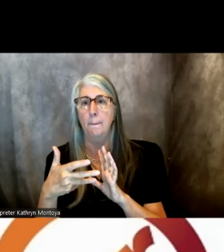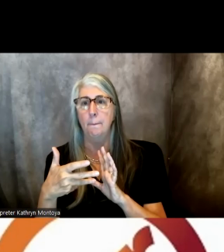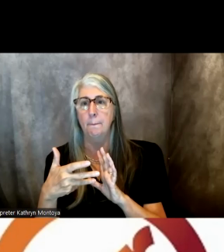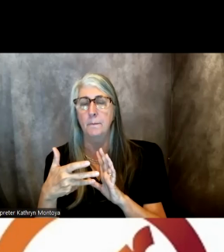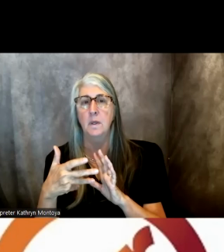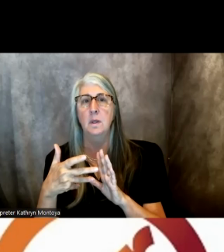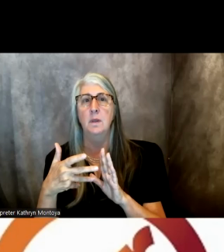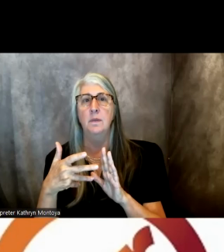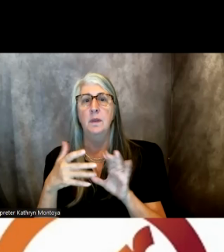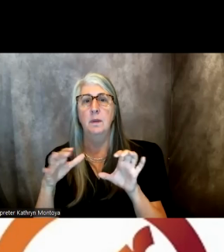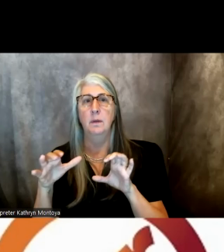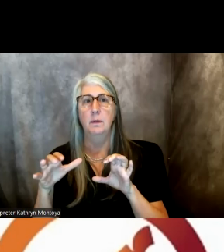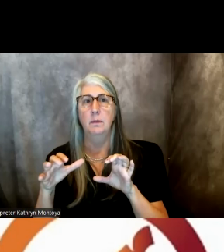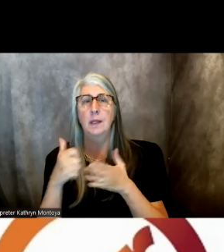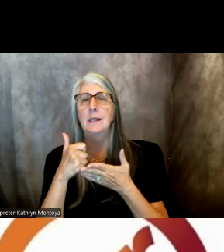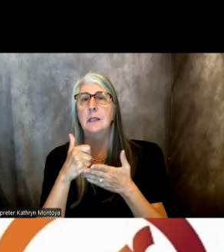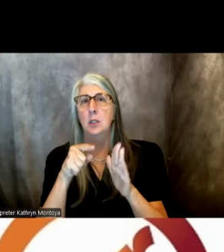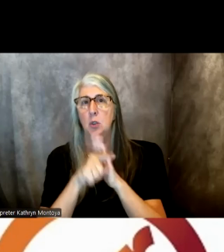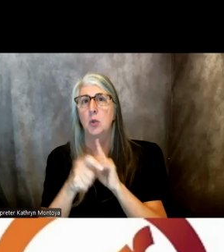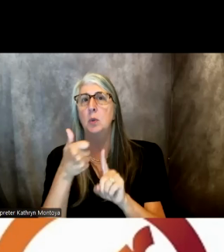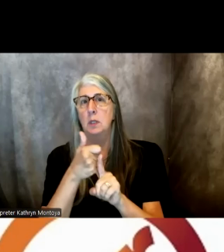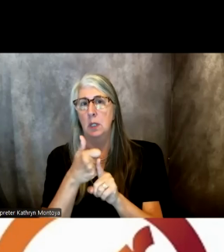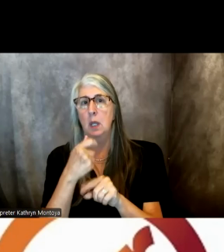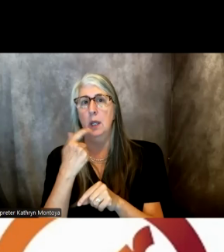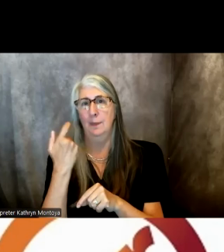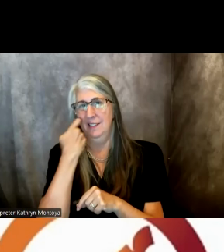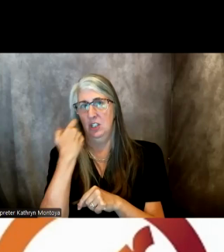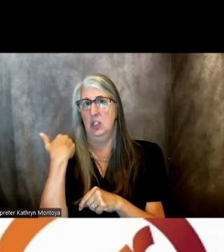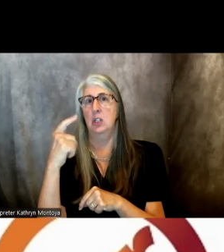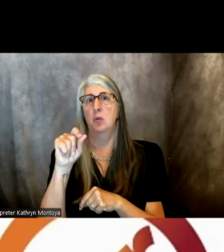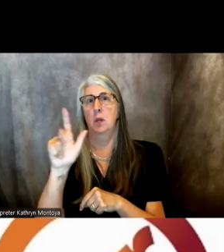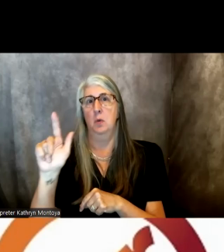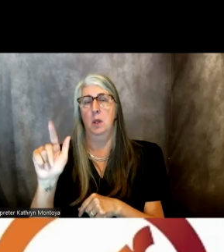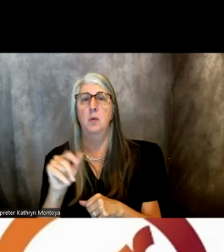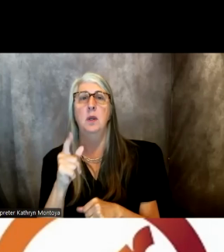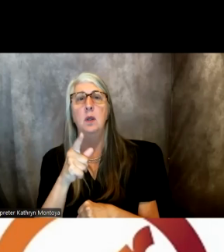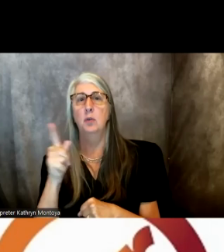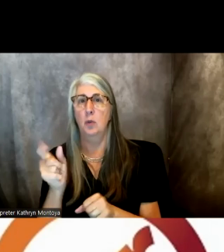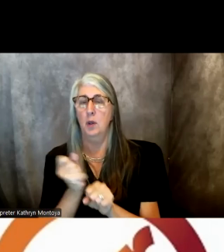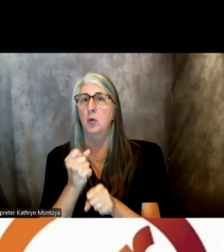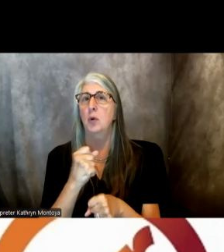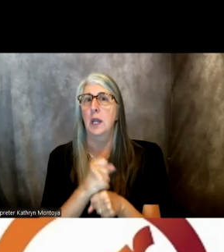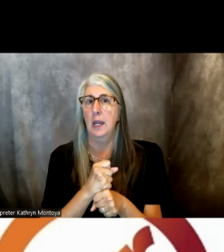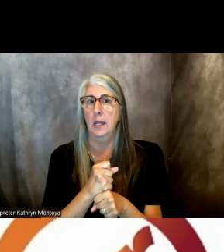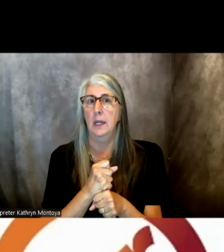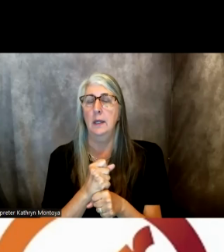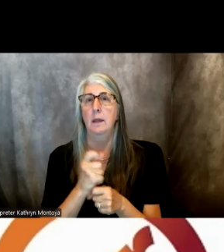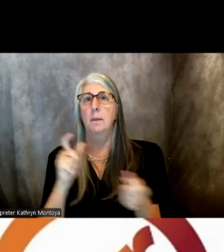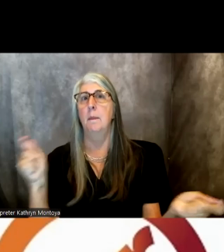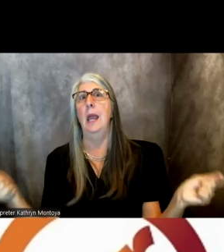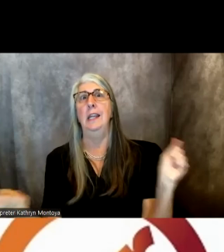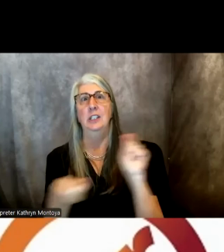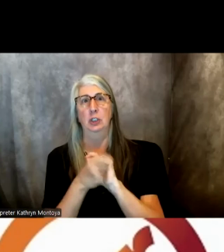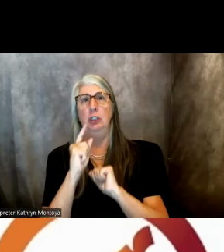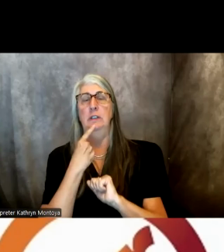suicide back in 2023. So they're really creating a major shift in their